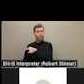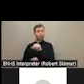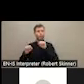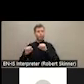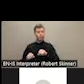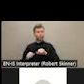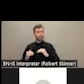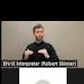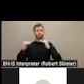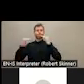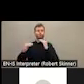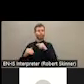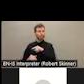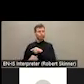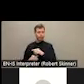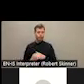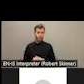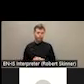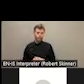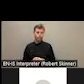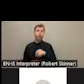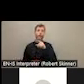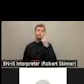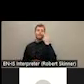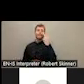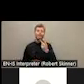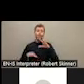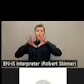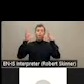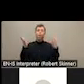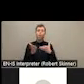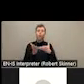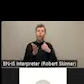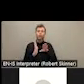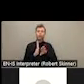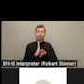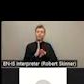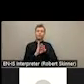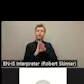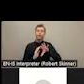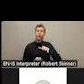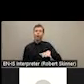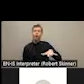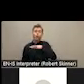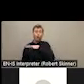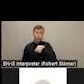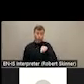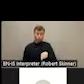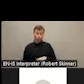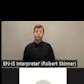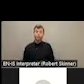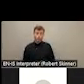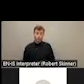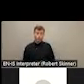of persons with disabilities live, only 35% of households has a computer, and